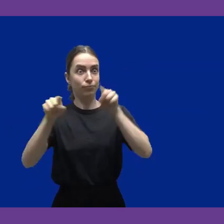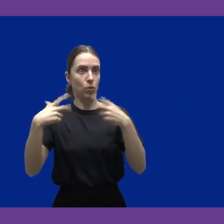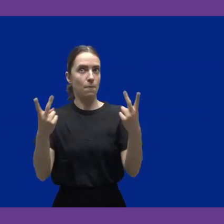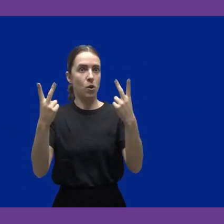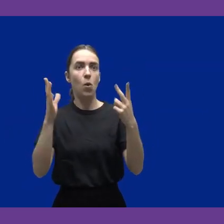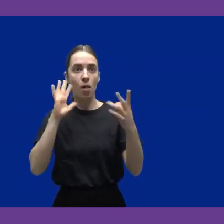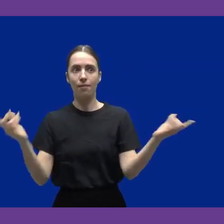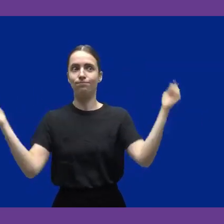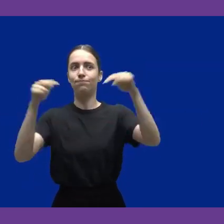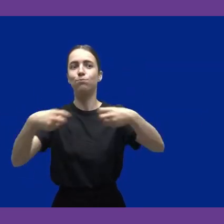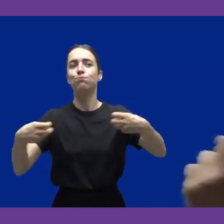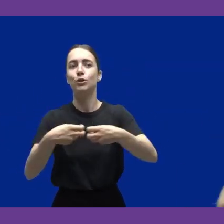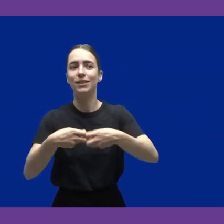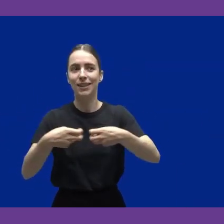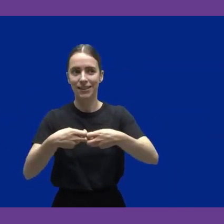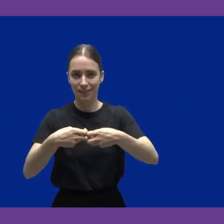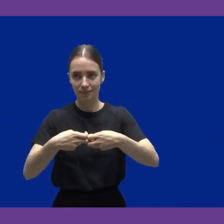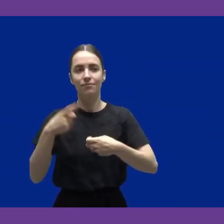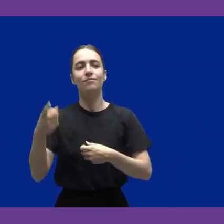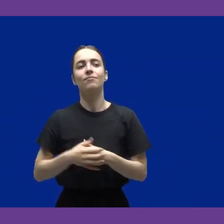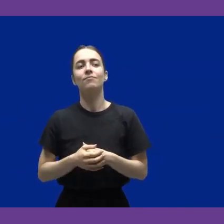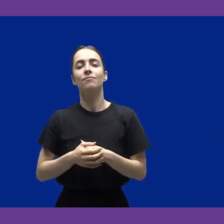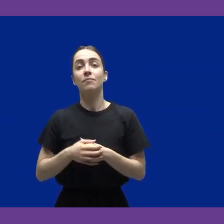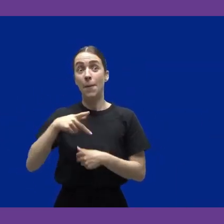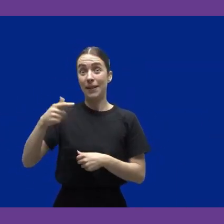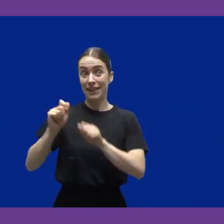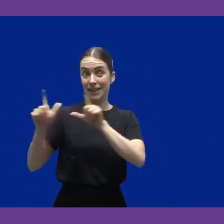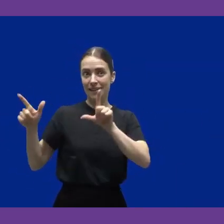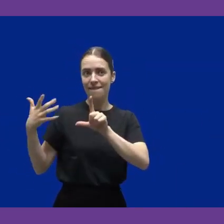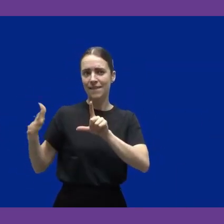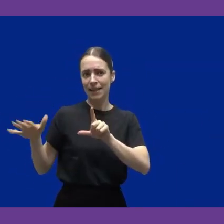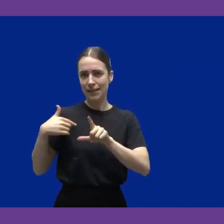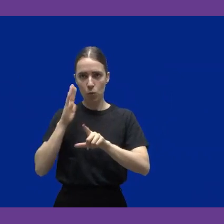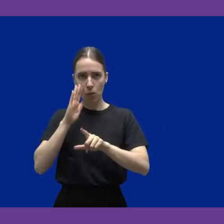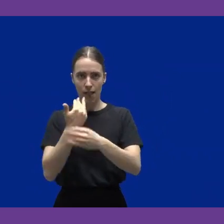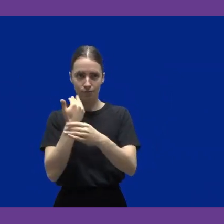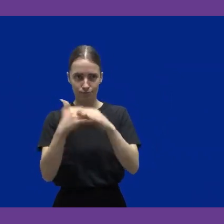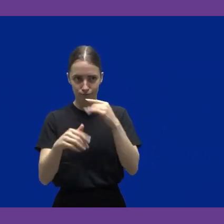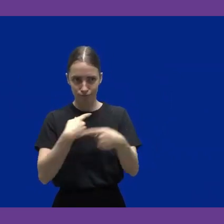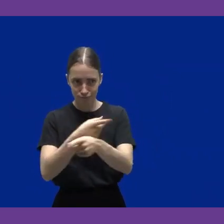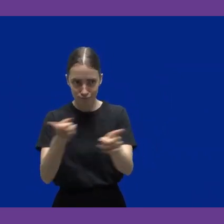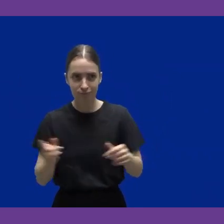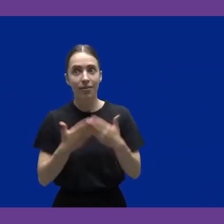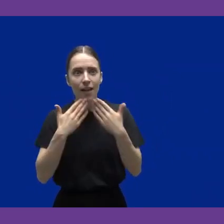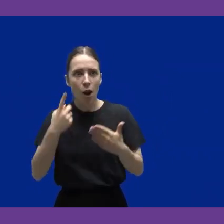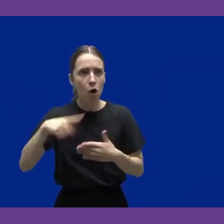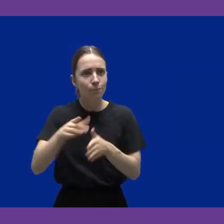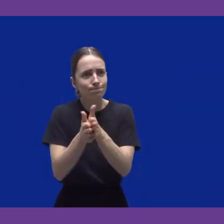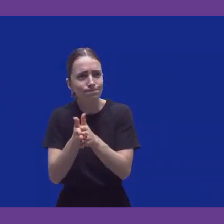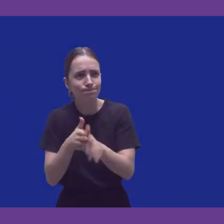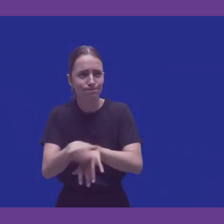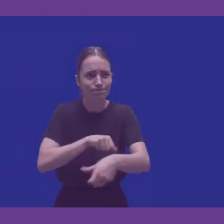you very much for your patience to be a bit later today, and have a very nice weekend. Bye-bye. Bye-bye.